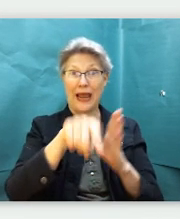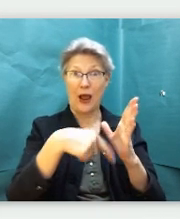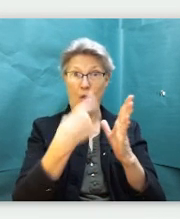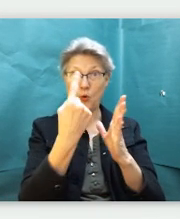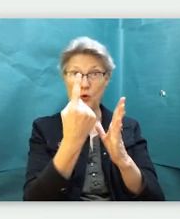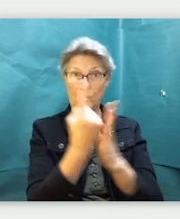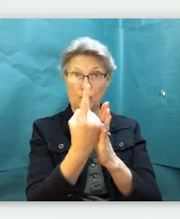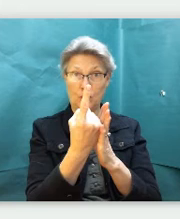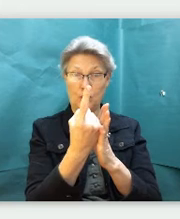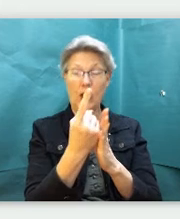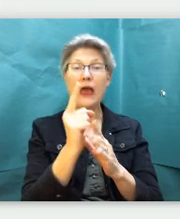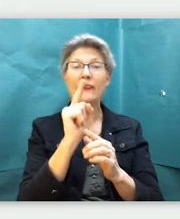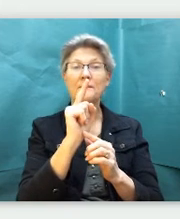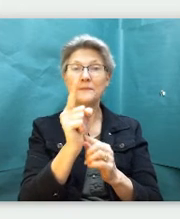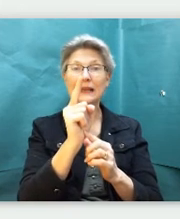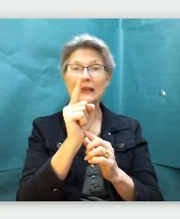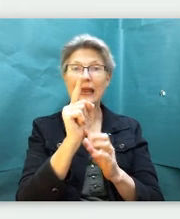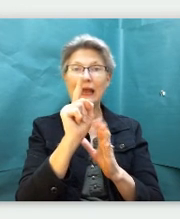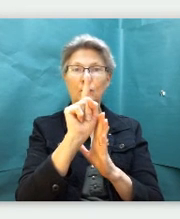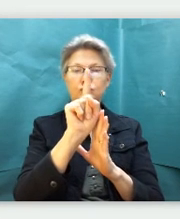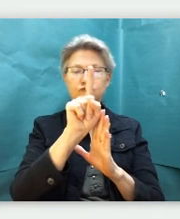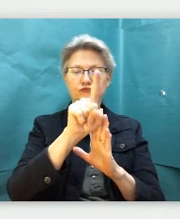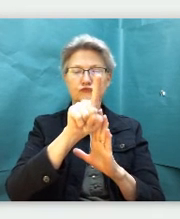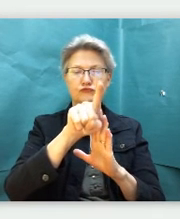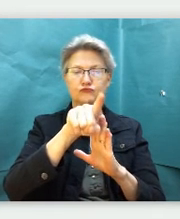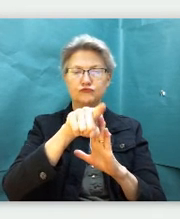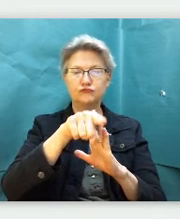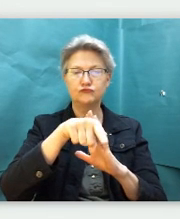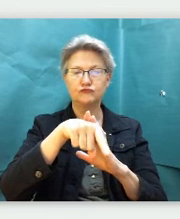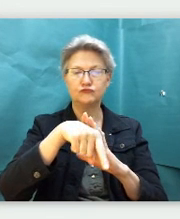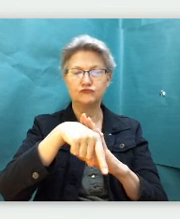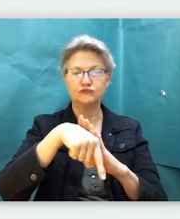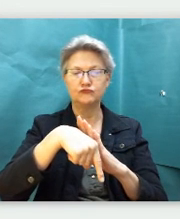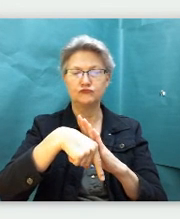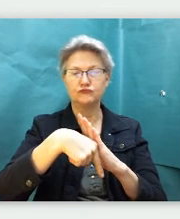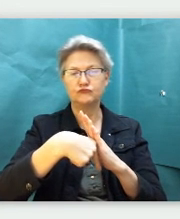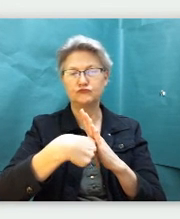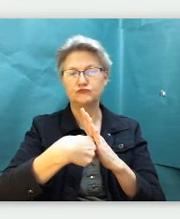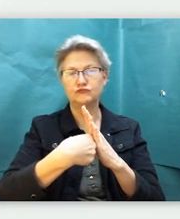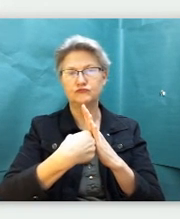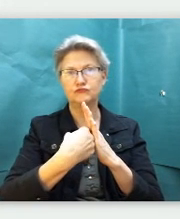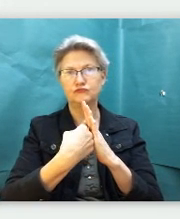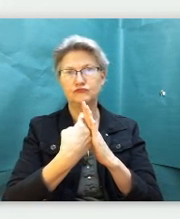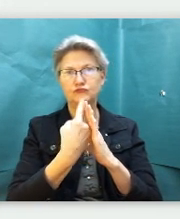full turn clockwise. The time is now 4 o'clock.